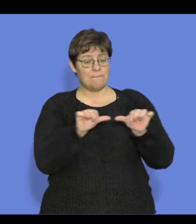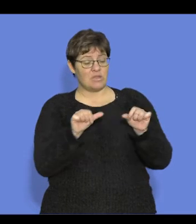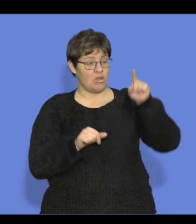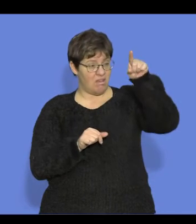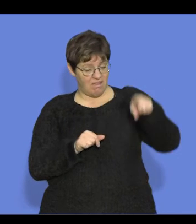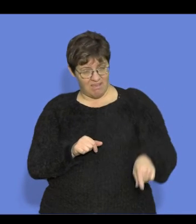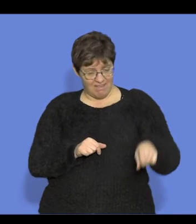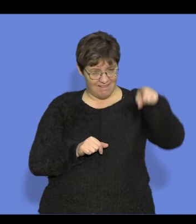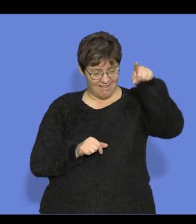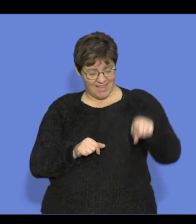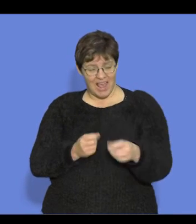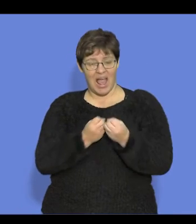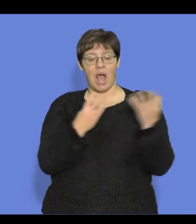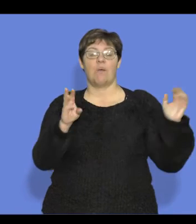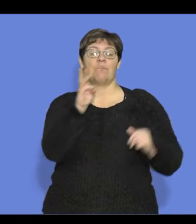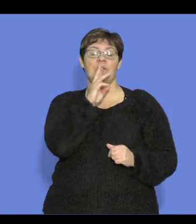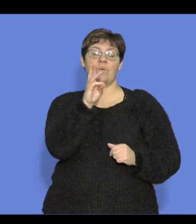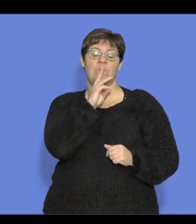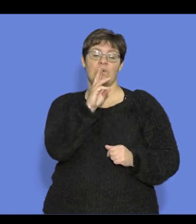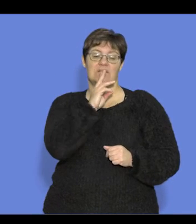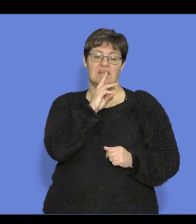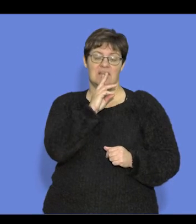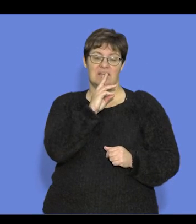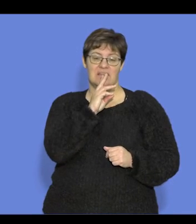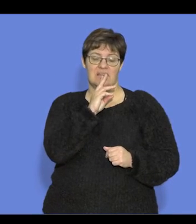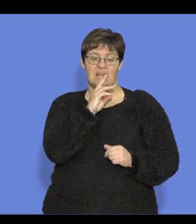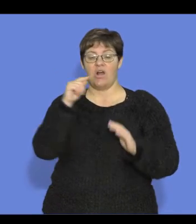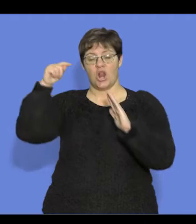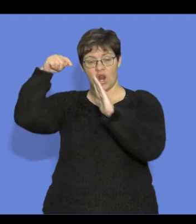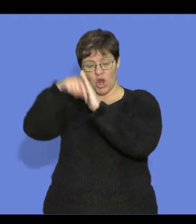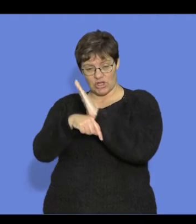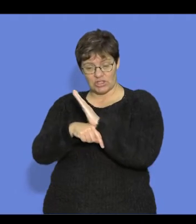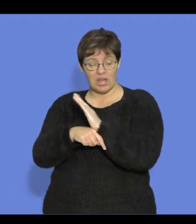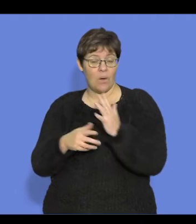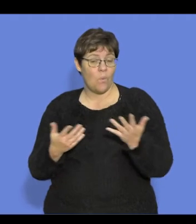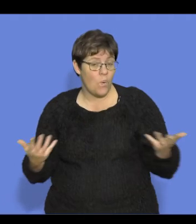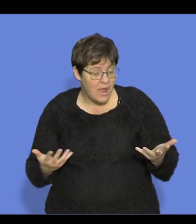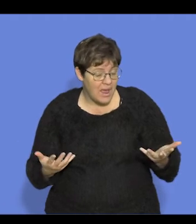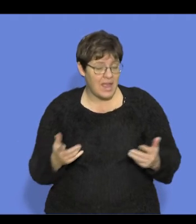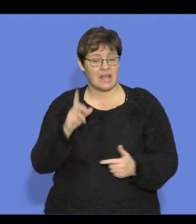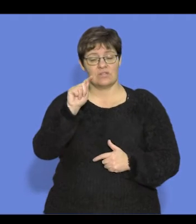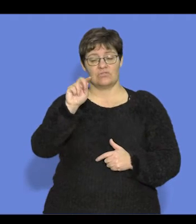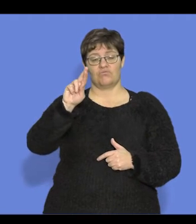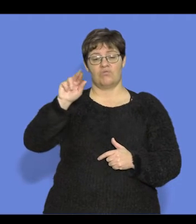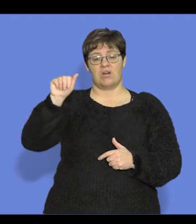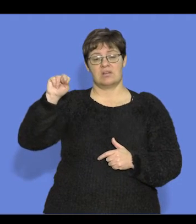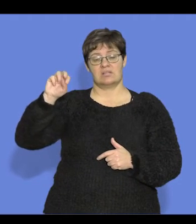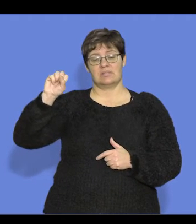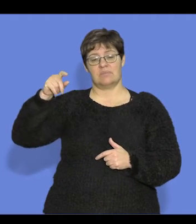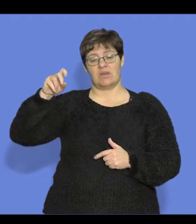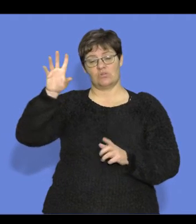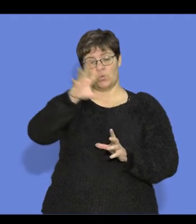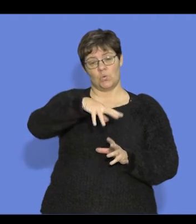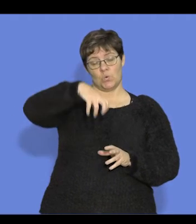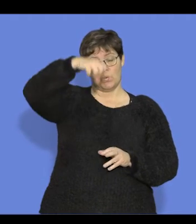measure? The amount of water lost in transpiration. So if you look